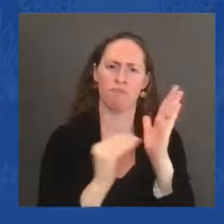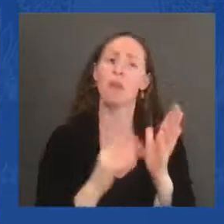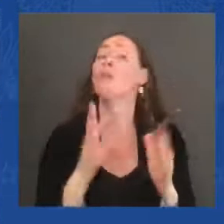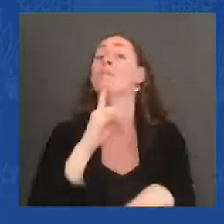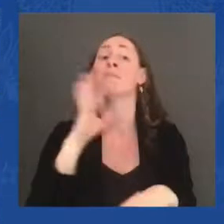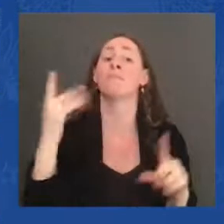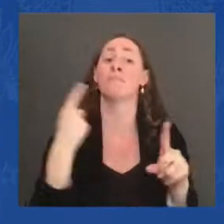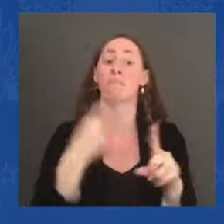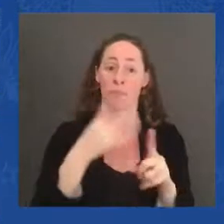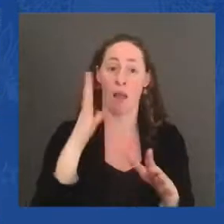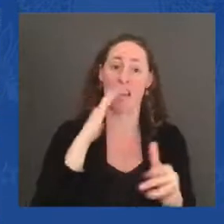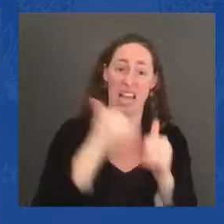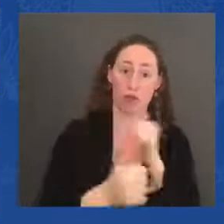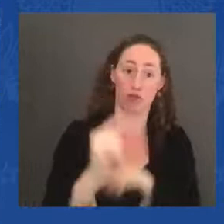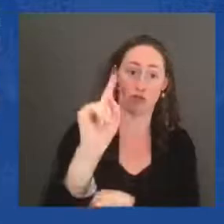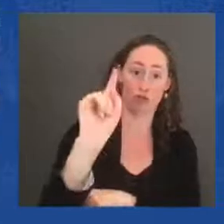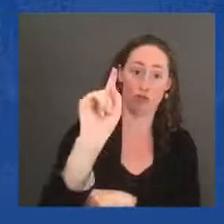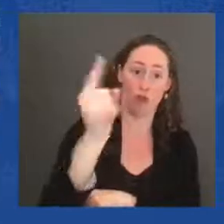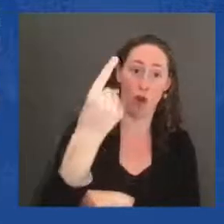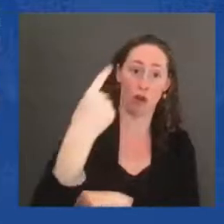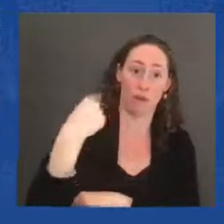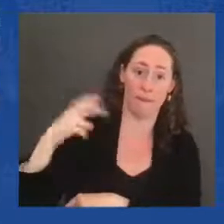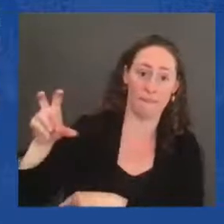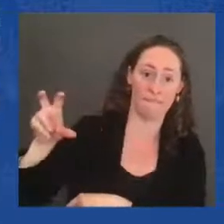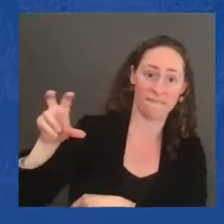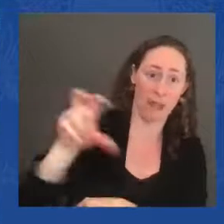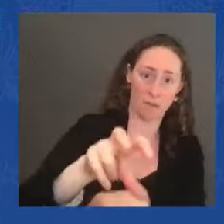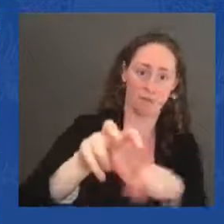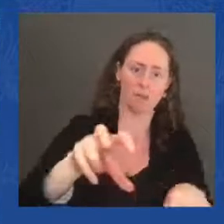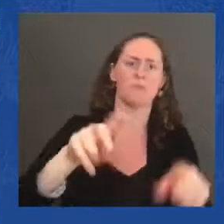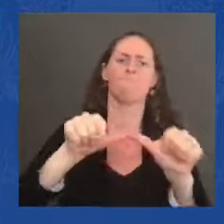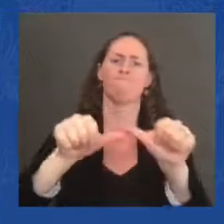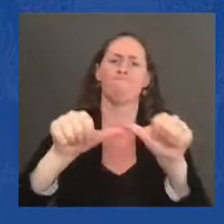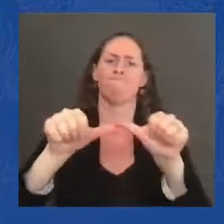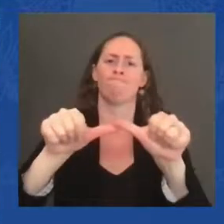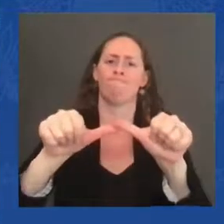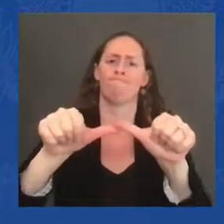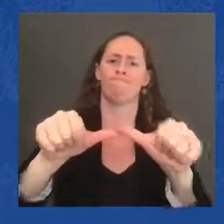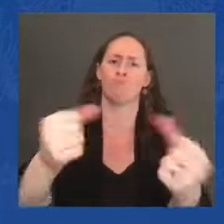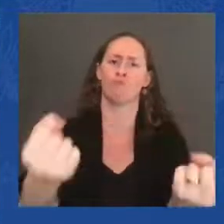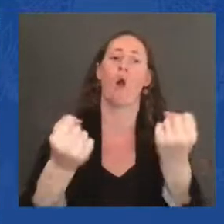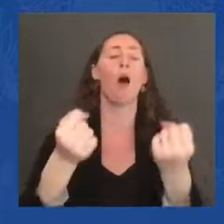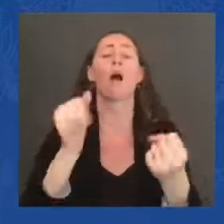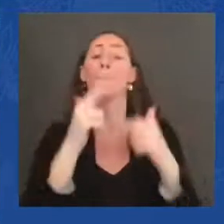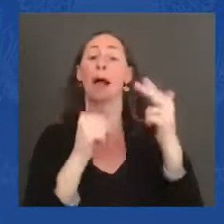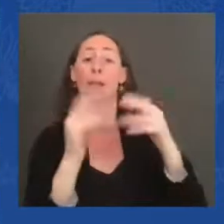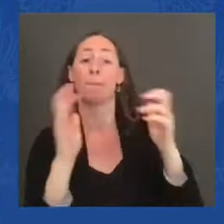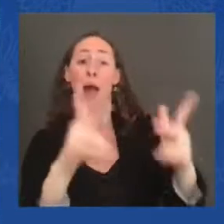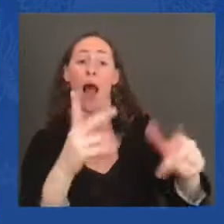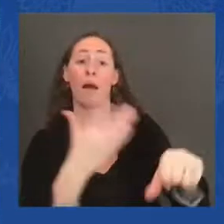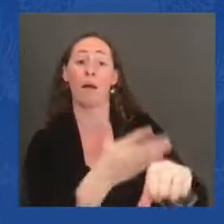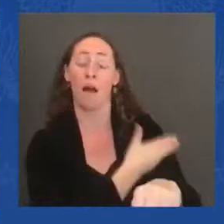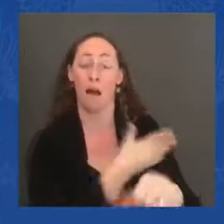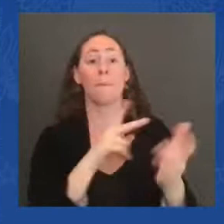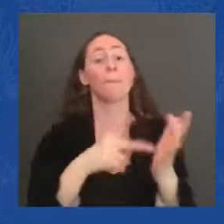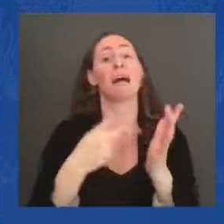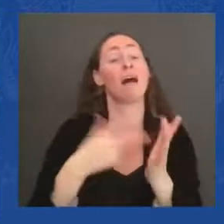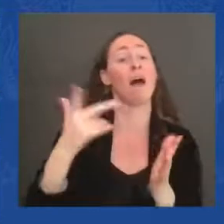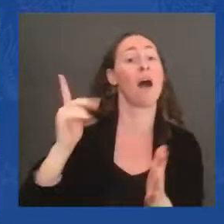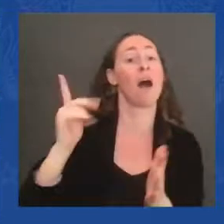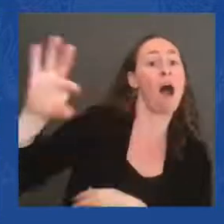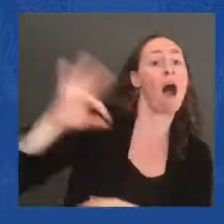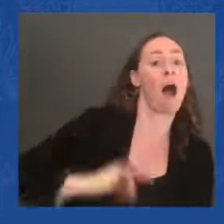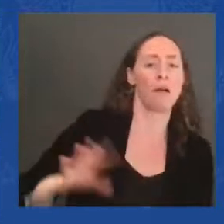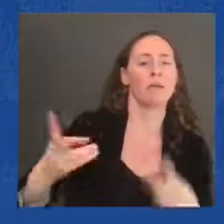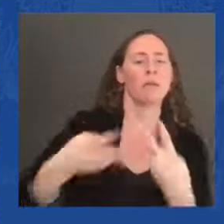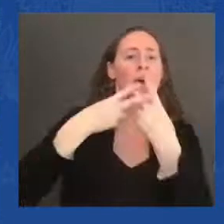save $6 down the road in the future. And you all know the number. Studies show